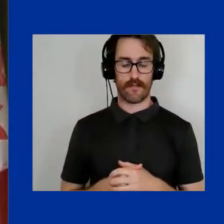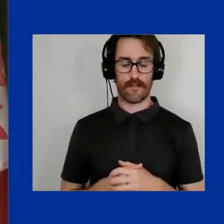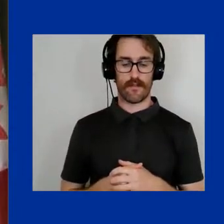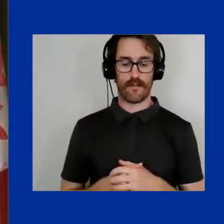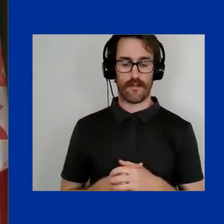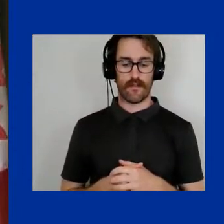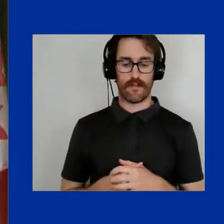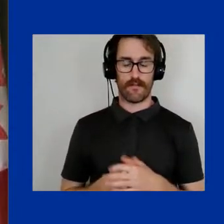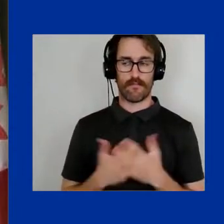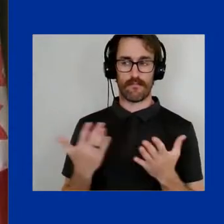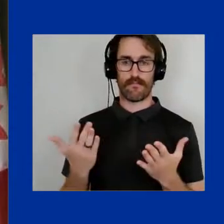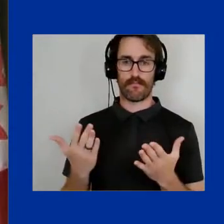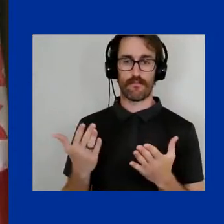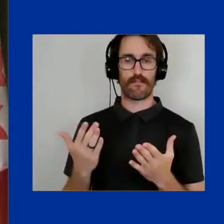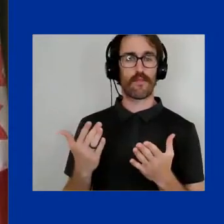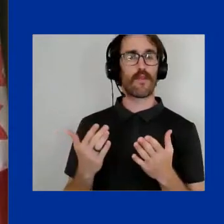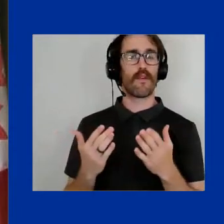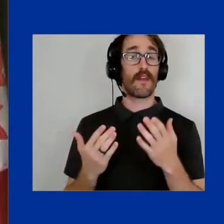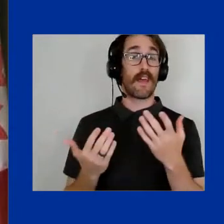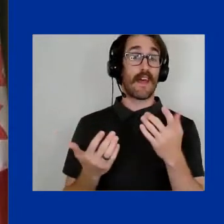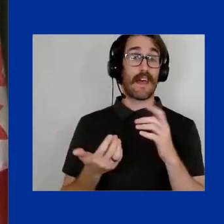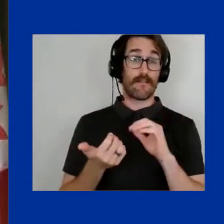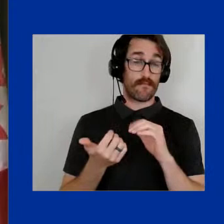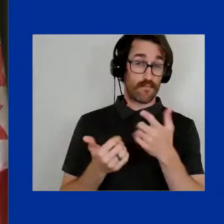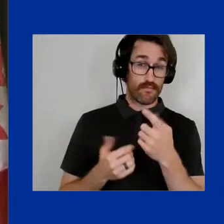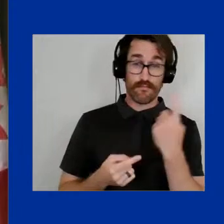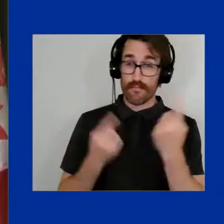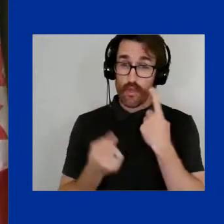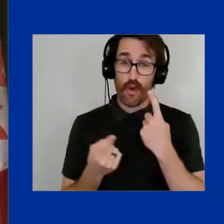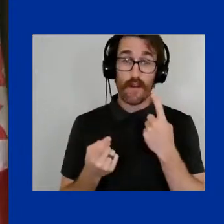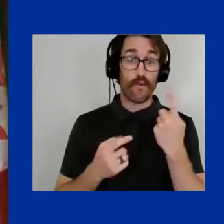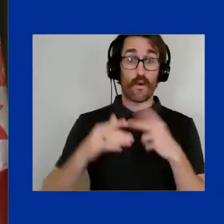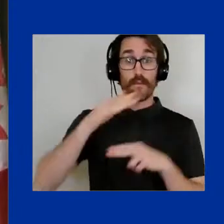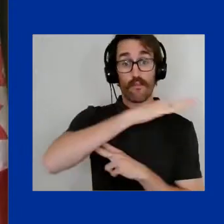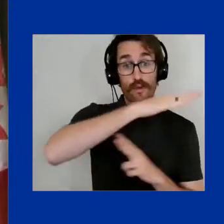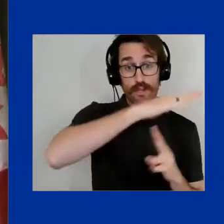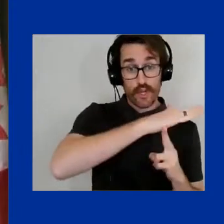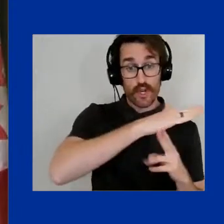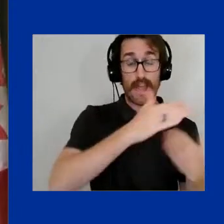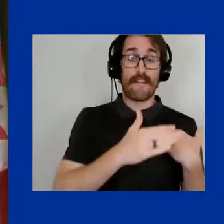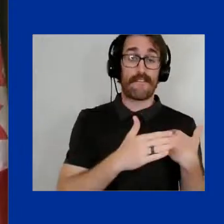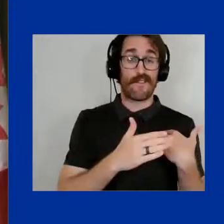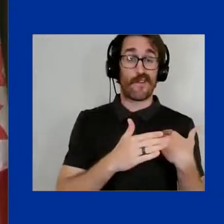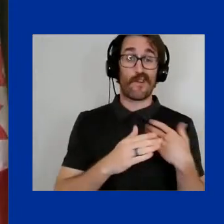How about the putting roadblocks on the bridges?